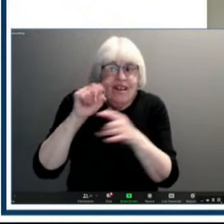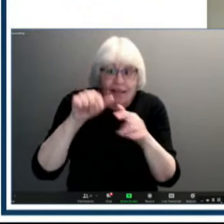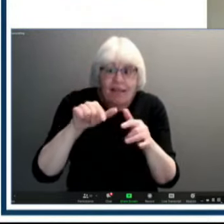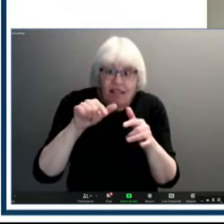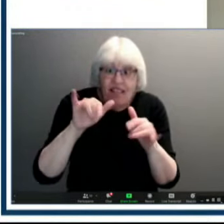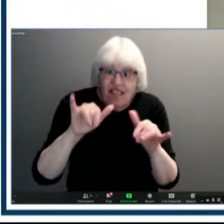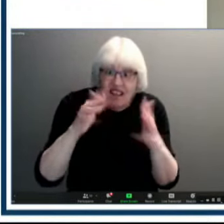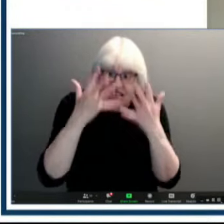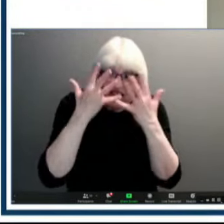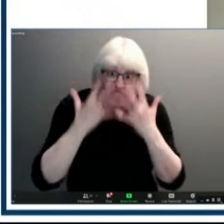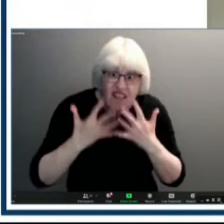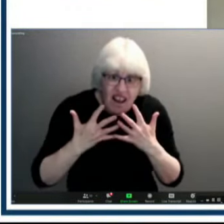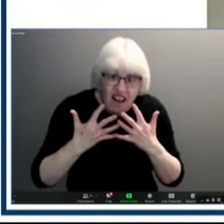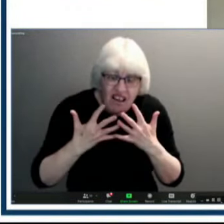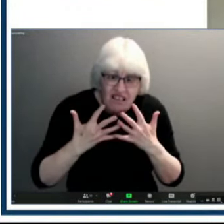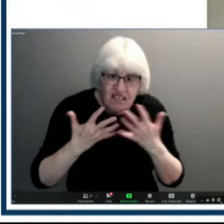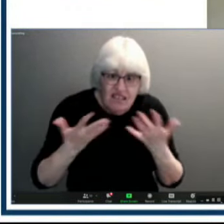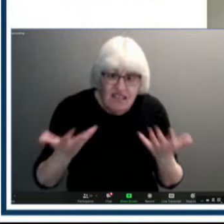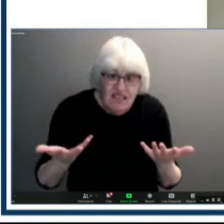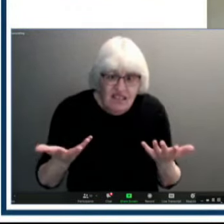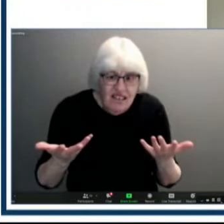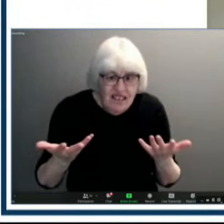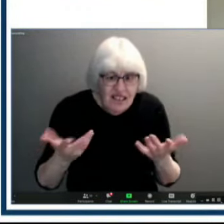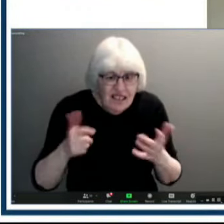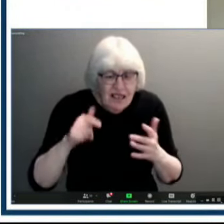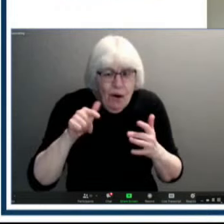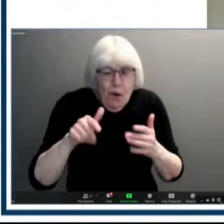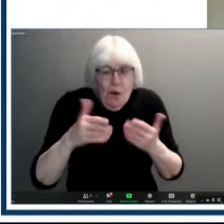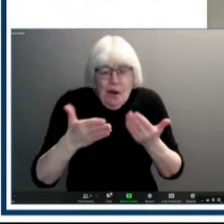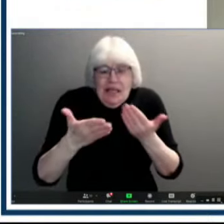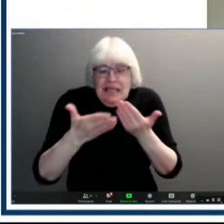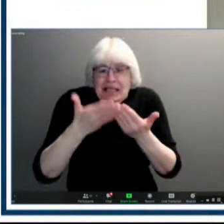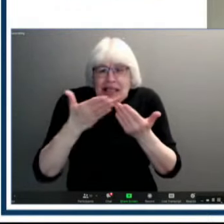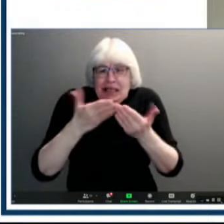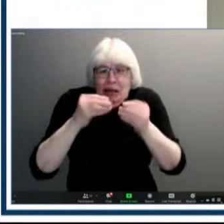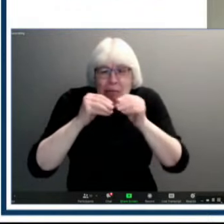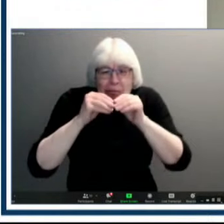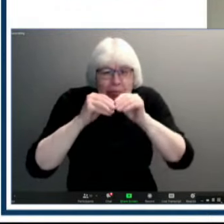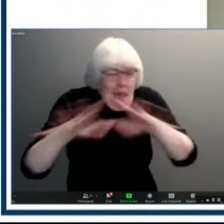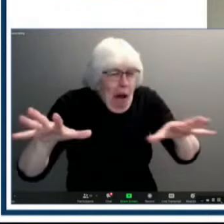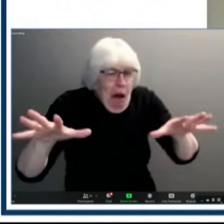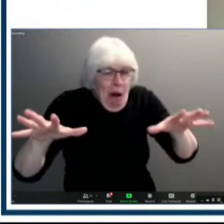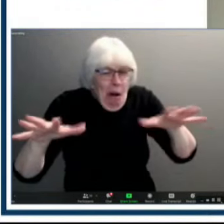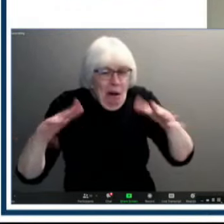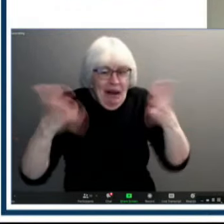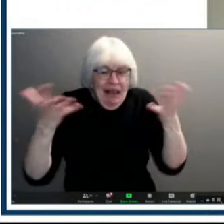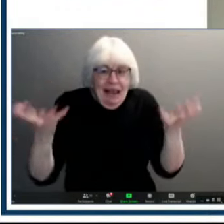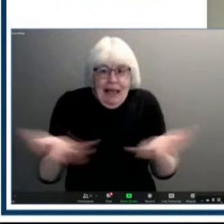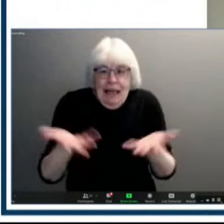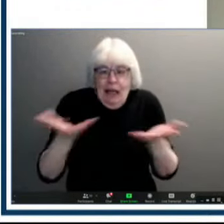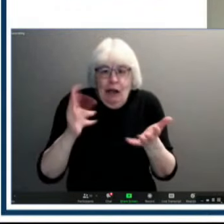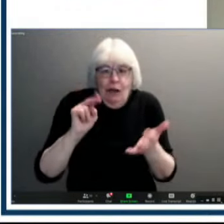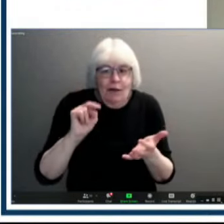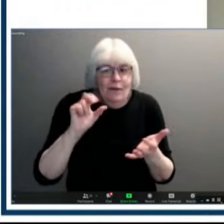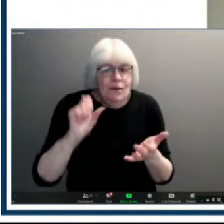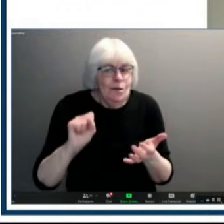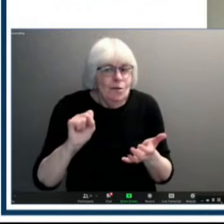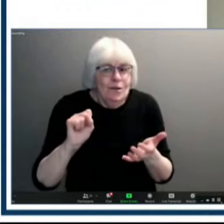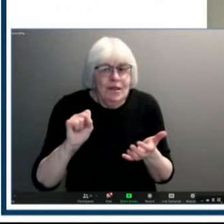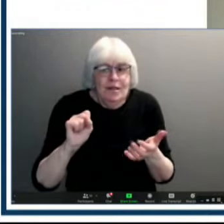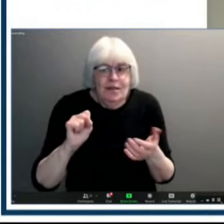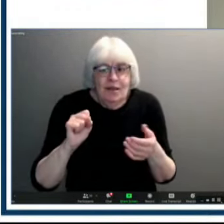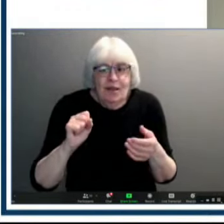highly infectious variant come into the province and in a location where there